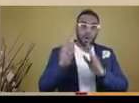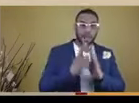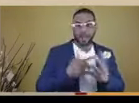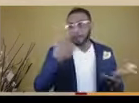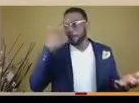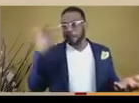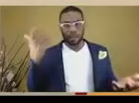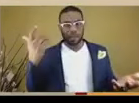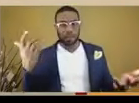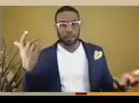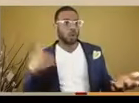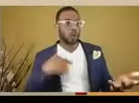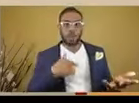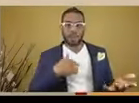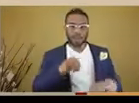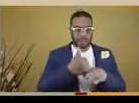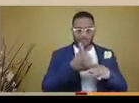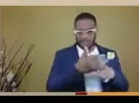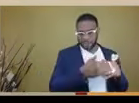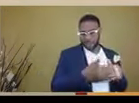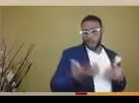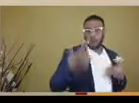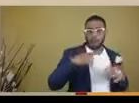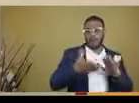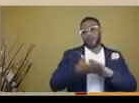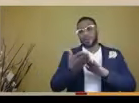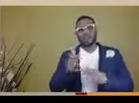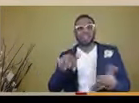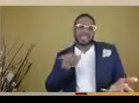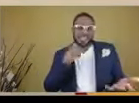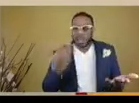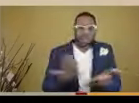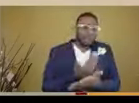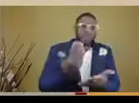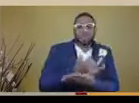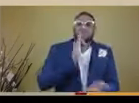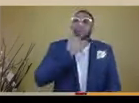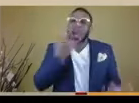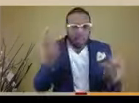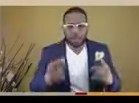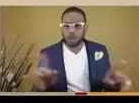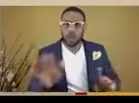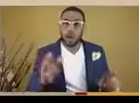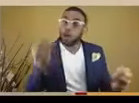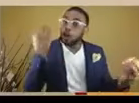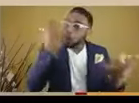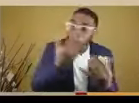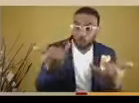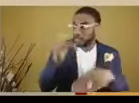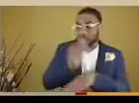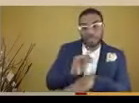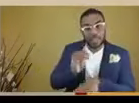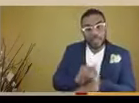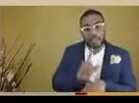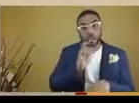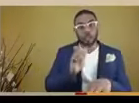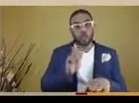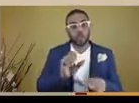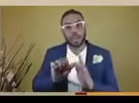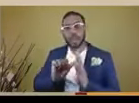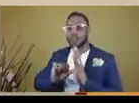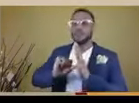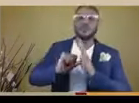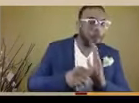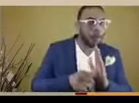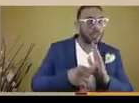because we laid all that out while it was running. This is no accident. The beauty of tonight is to enforce a